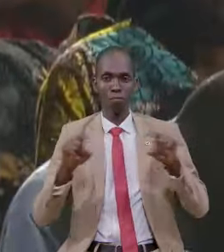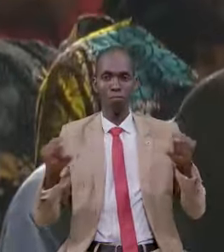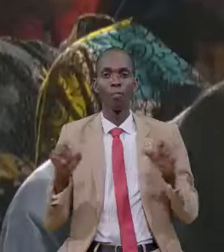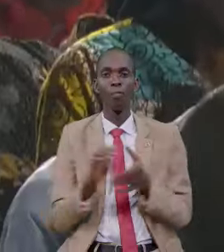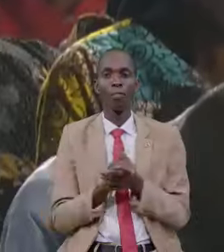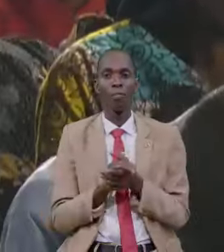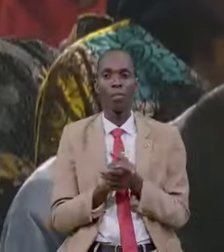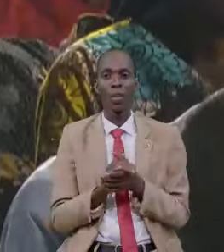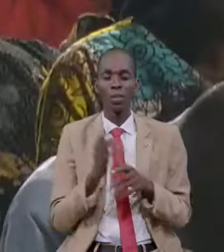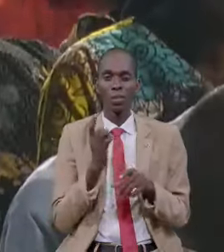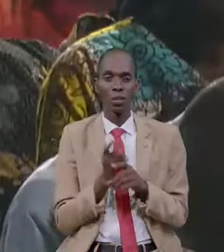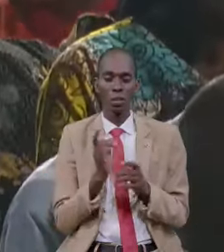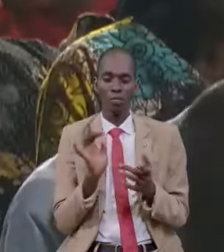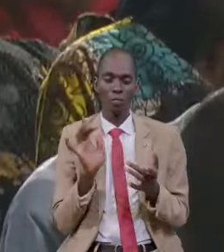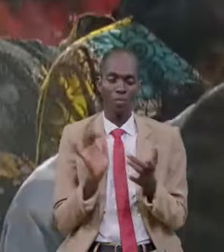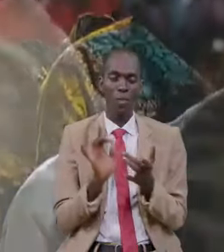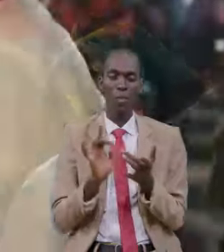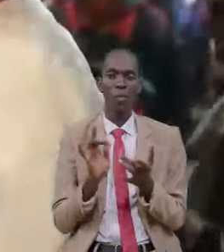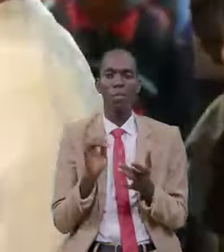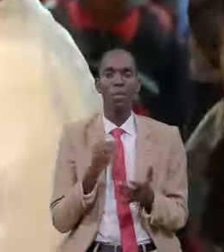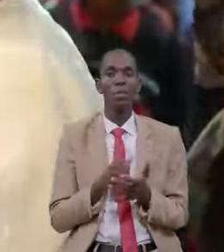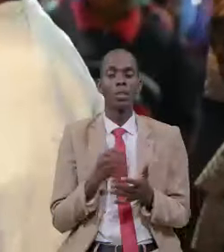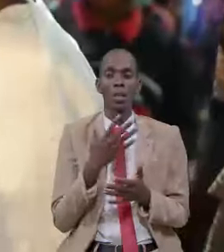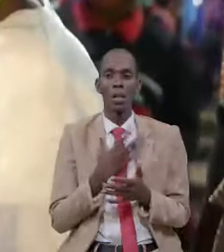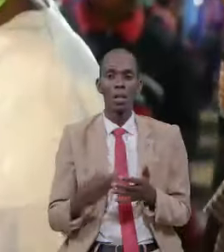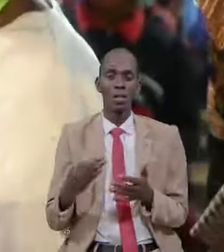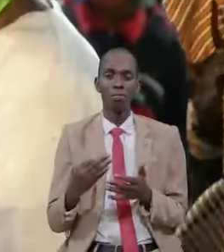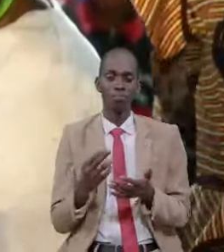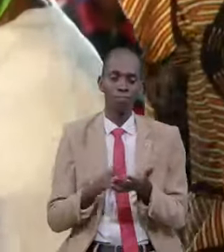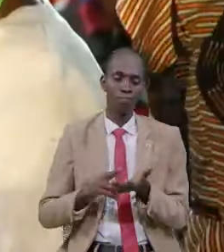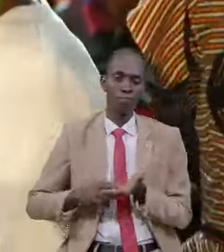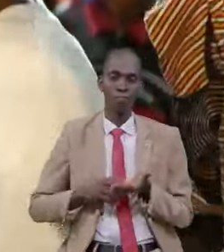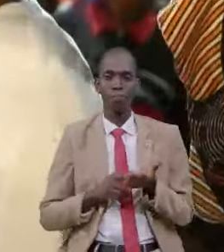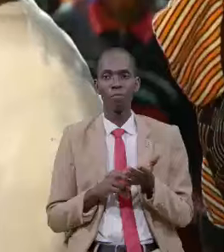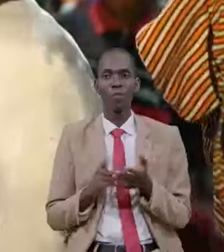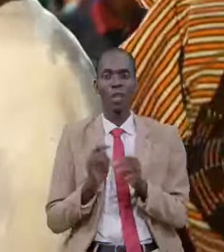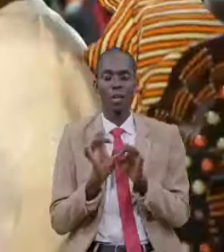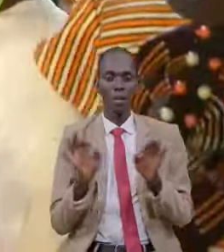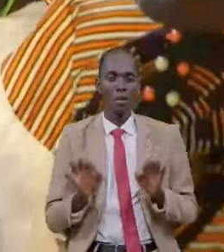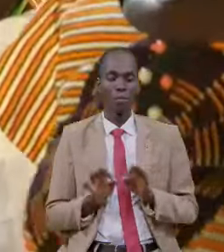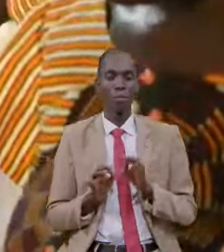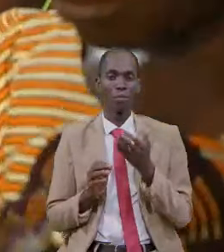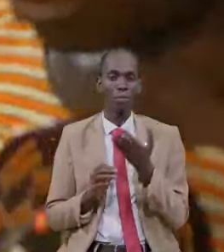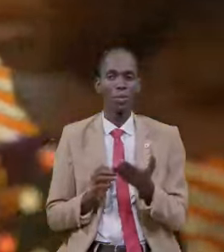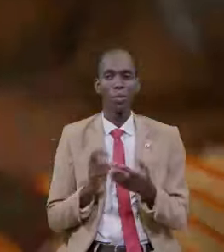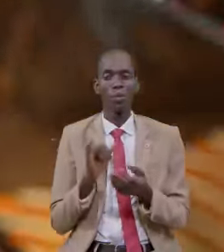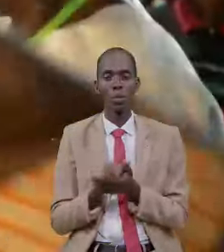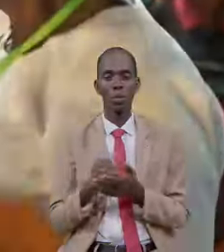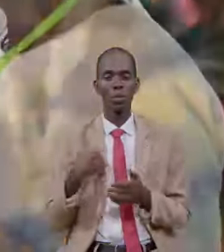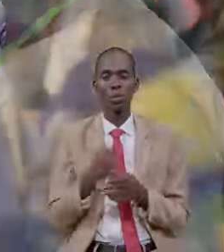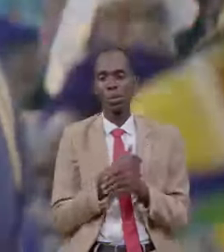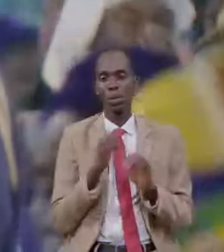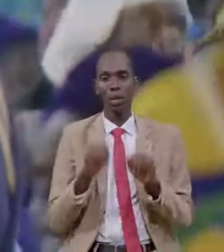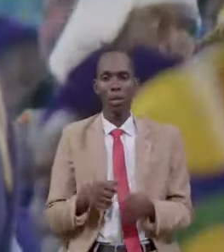Click it and fill the form so we can assist you further in your new work with